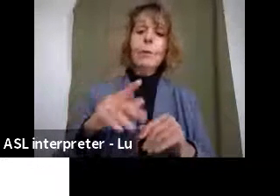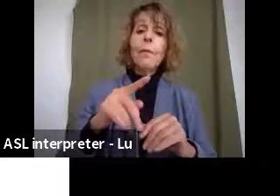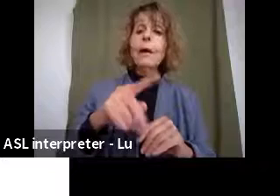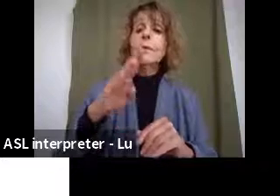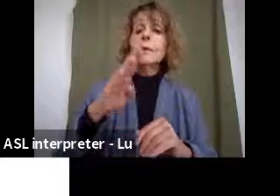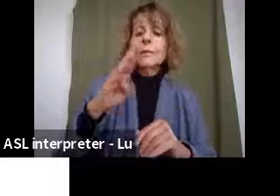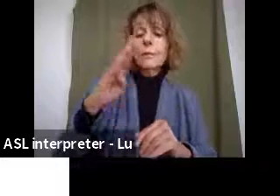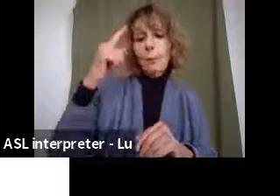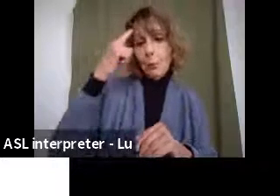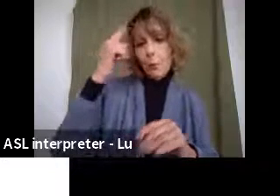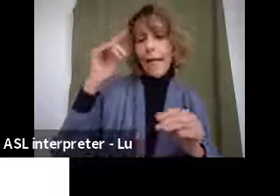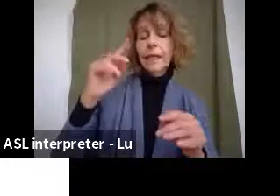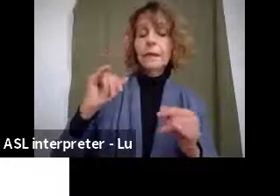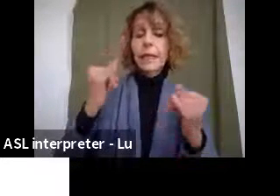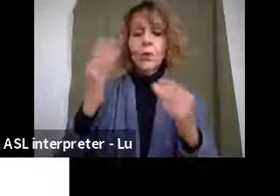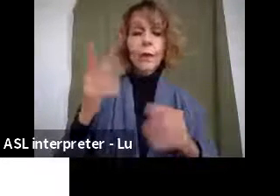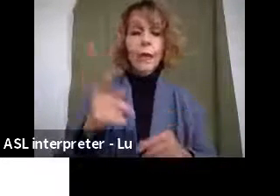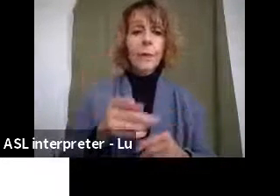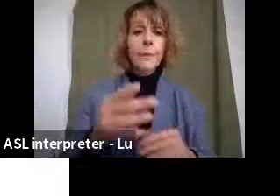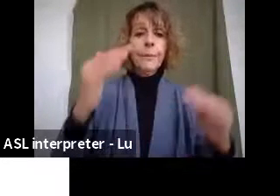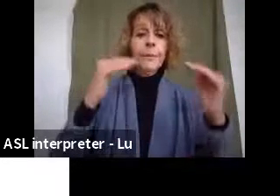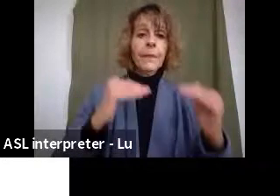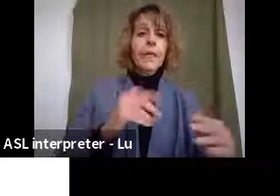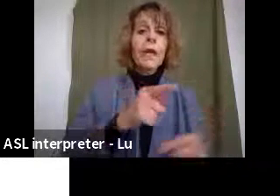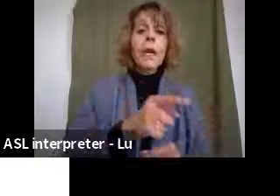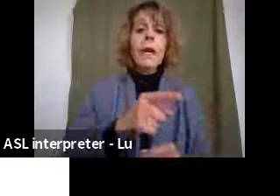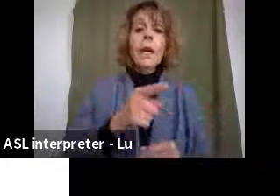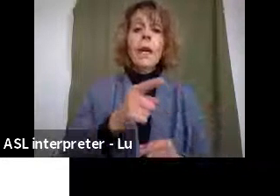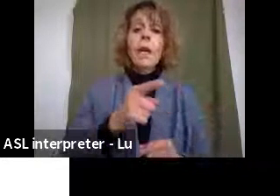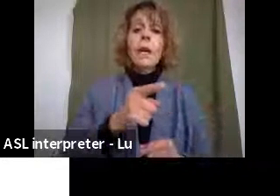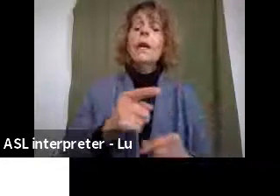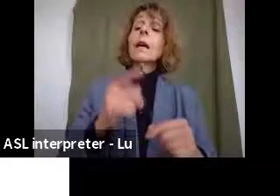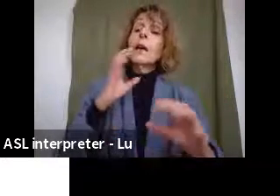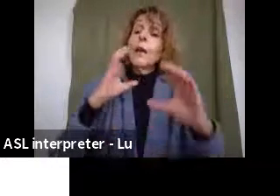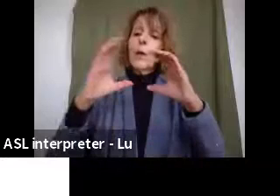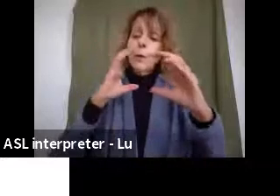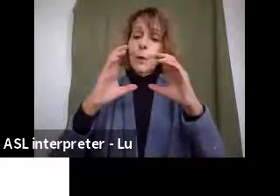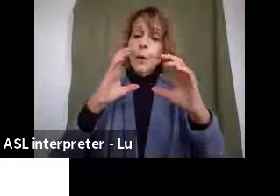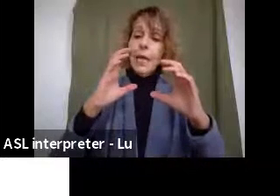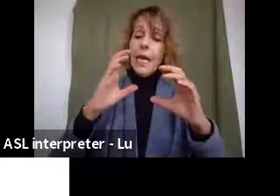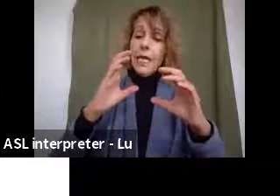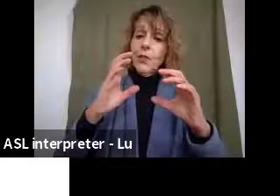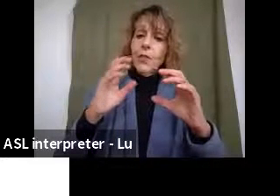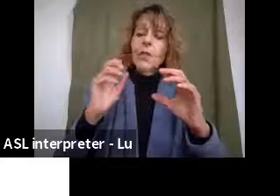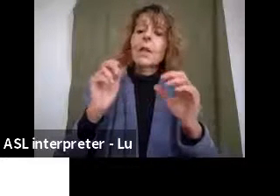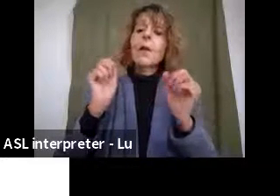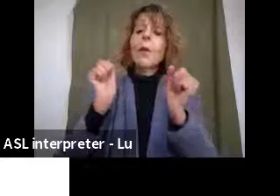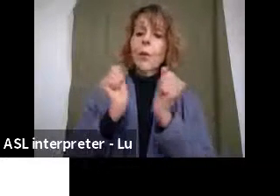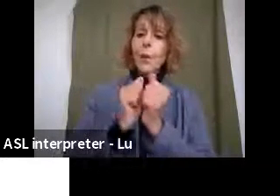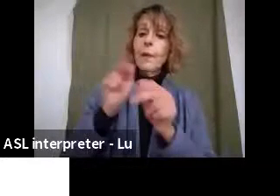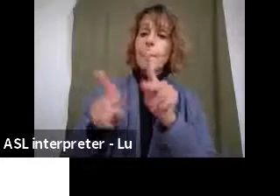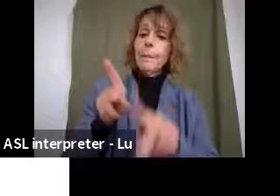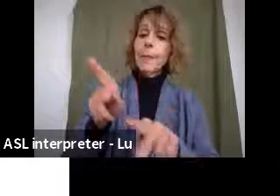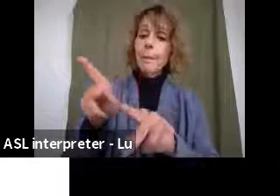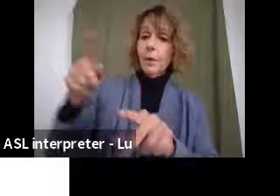Your communication with people with disabilities has to be as good as your communication with other